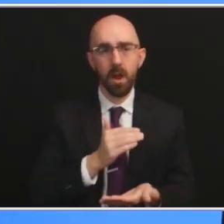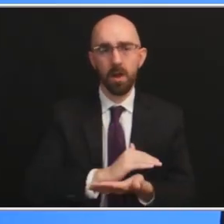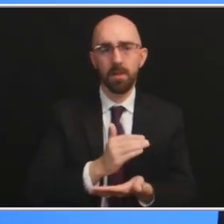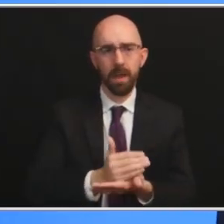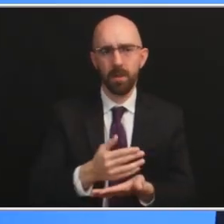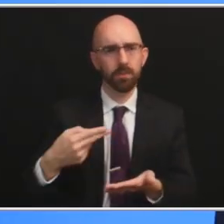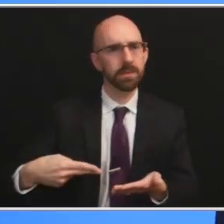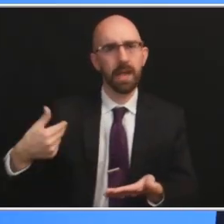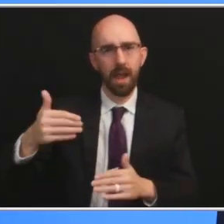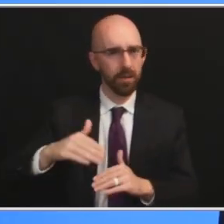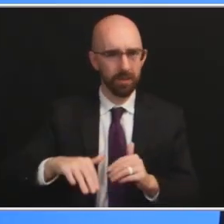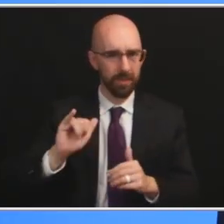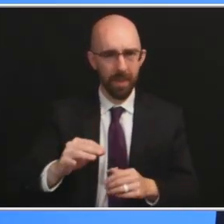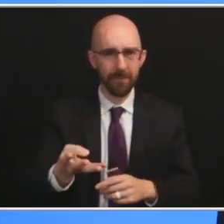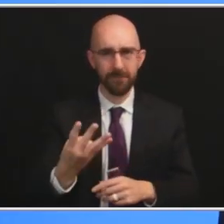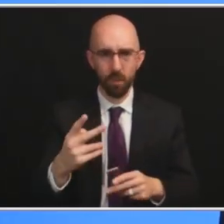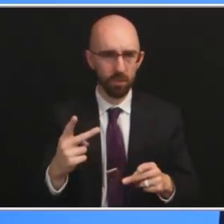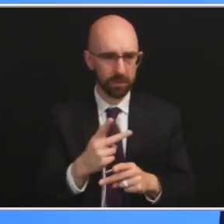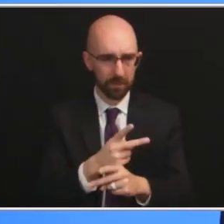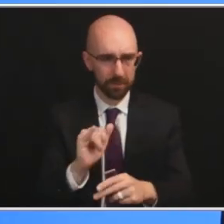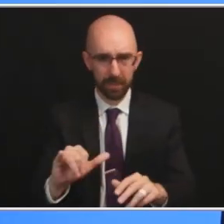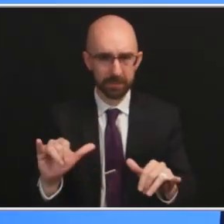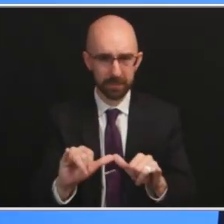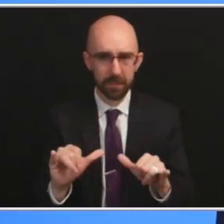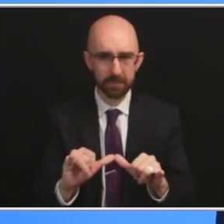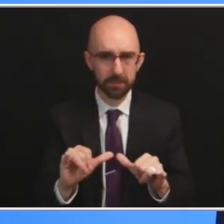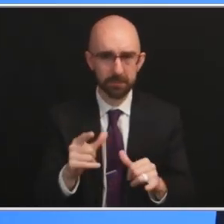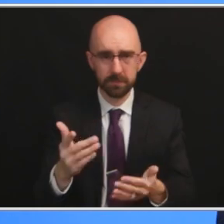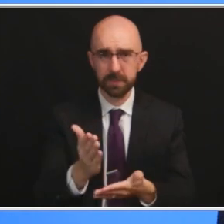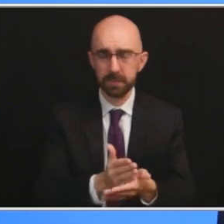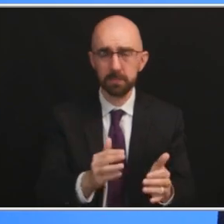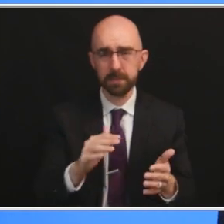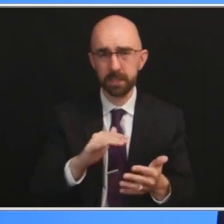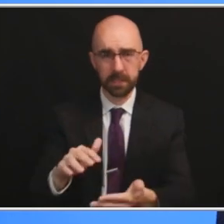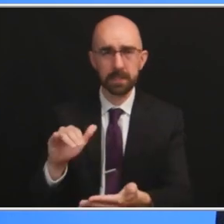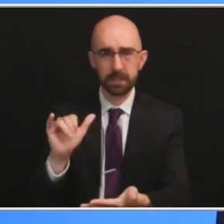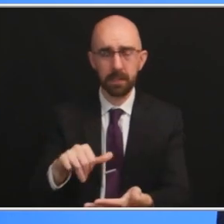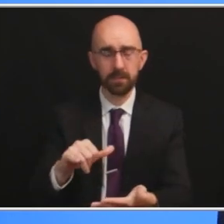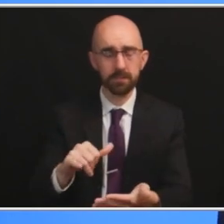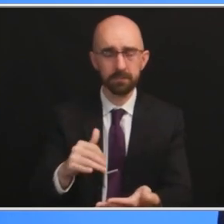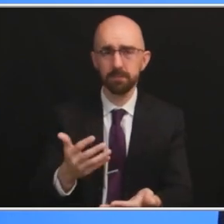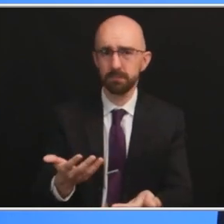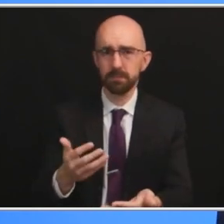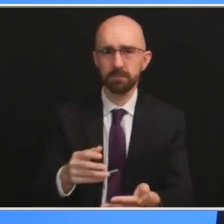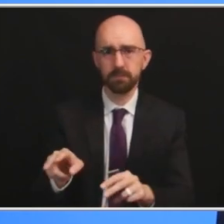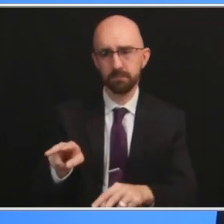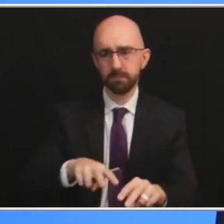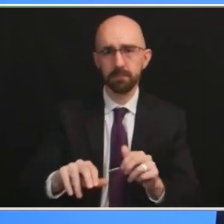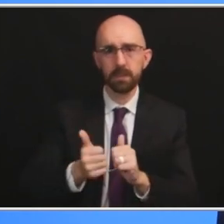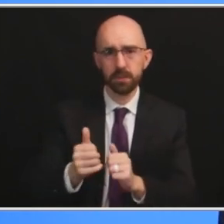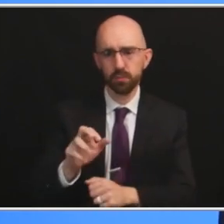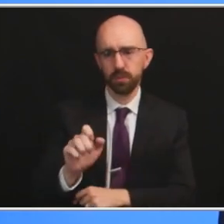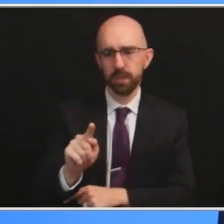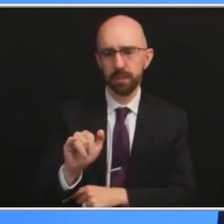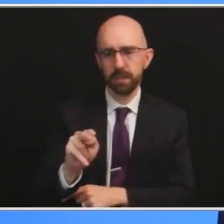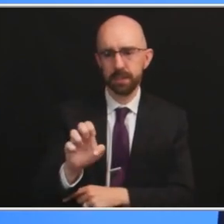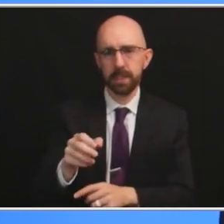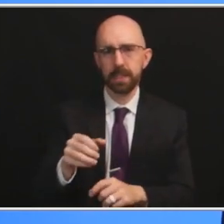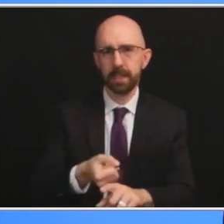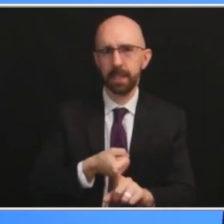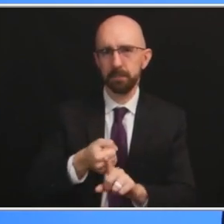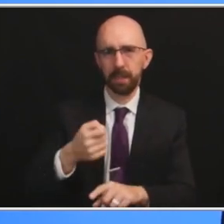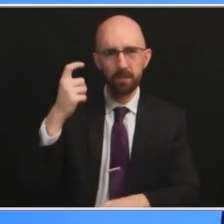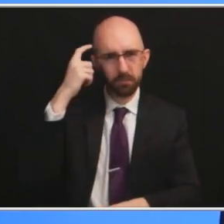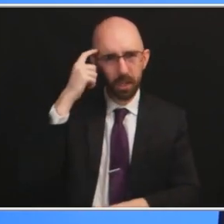that, 4 times the size of that. There have been some studies that have looked at how creatine might impact the brain, and those